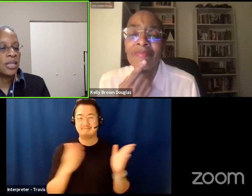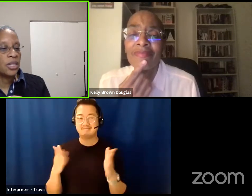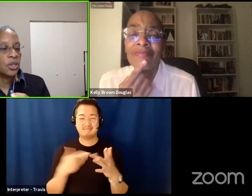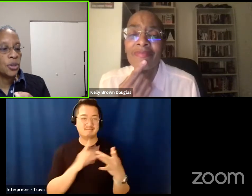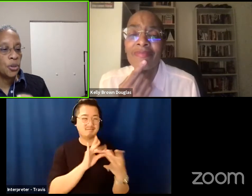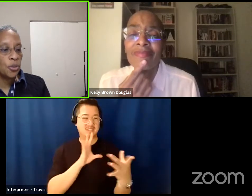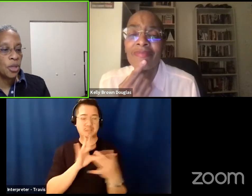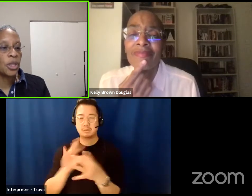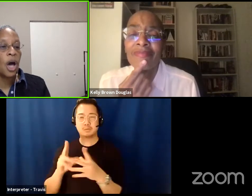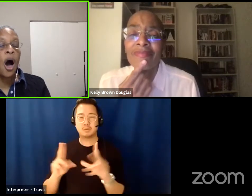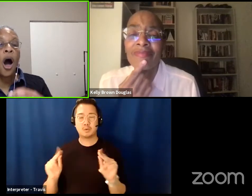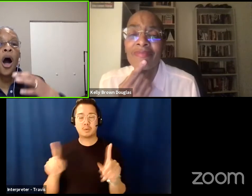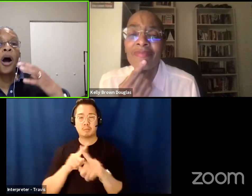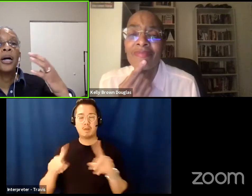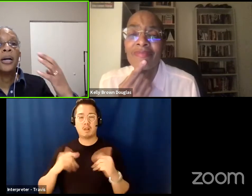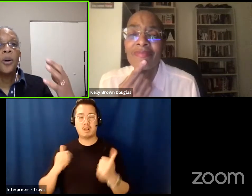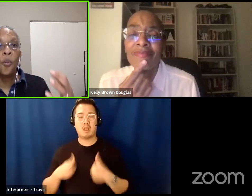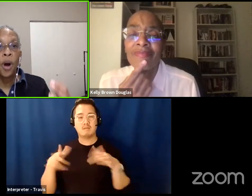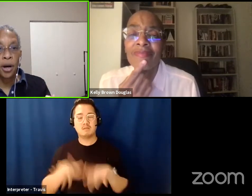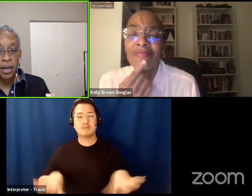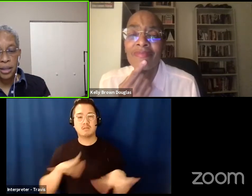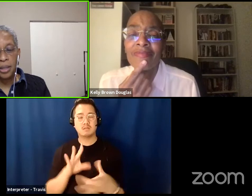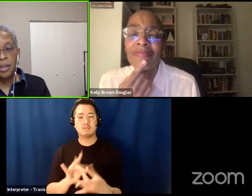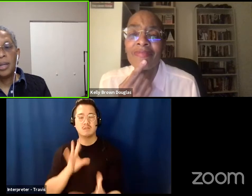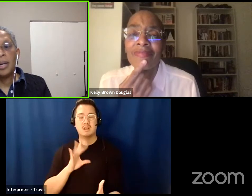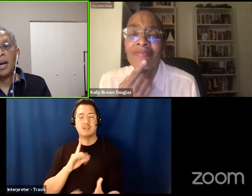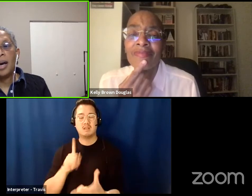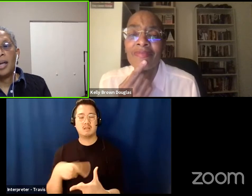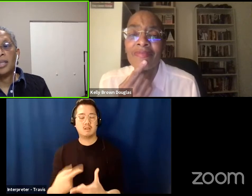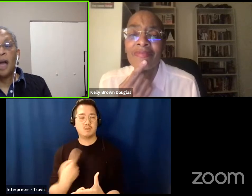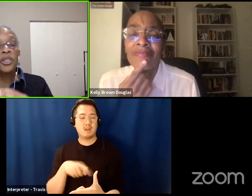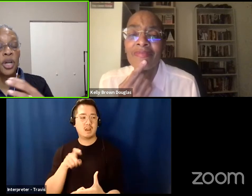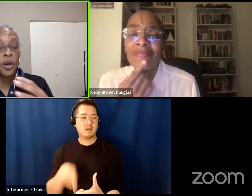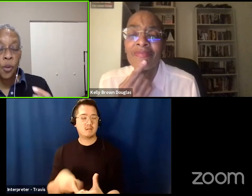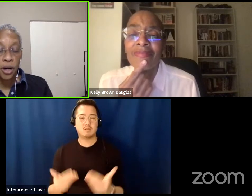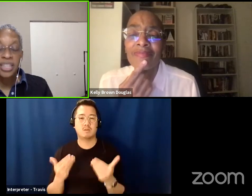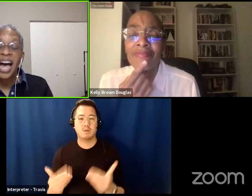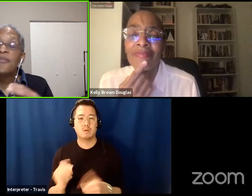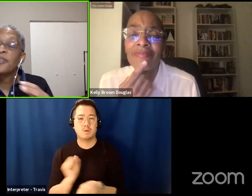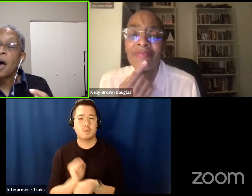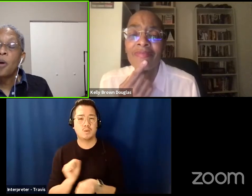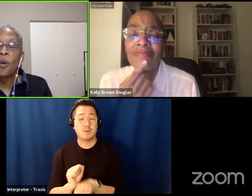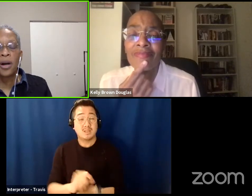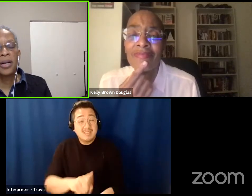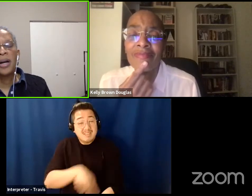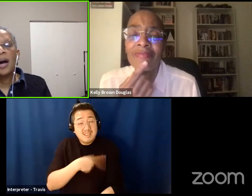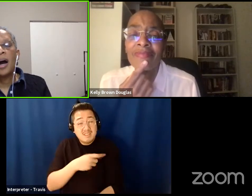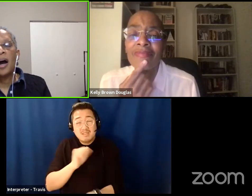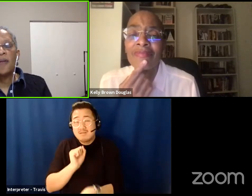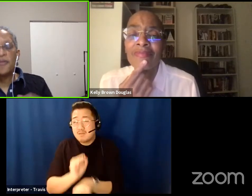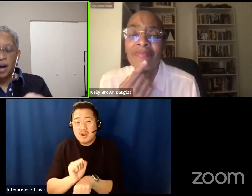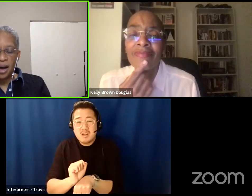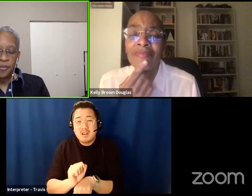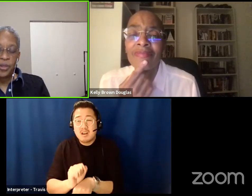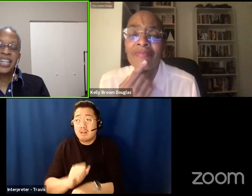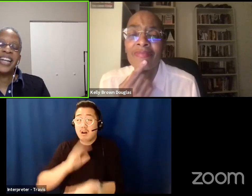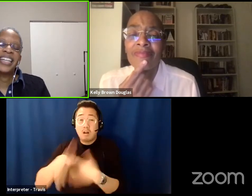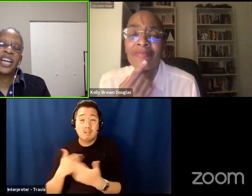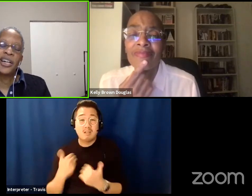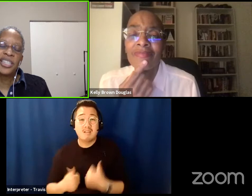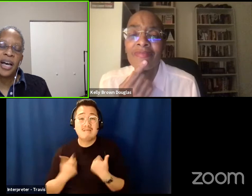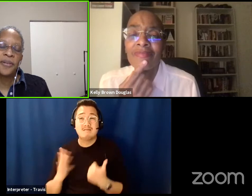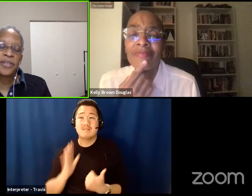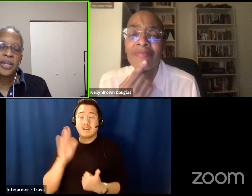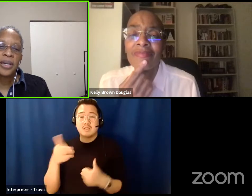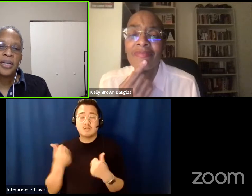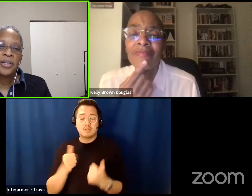And then to do the long work, the long-term work, lifelong work of